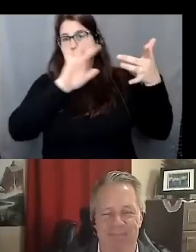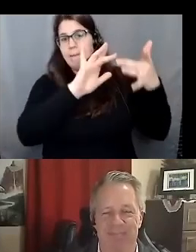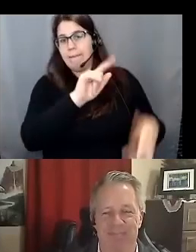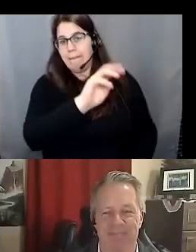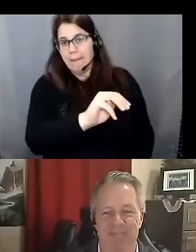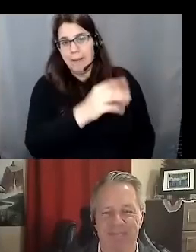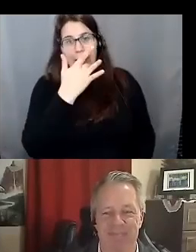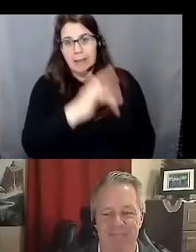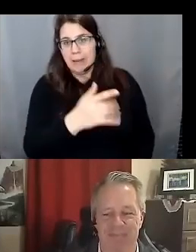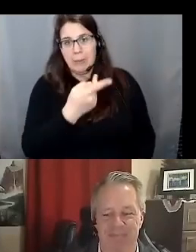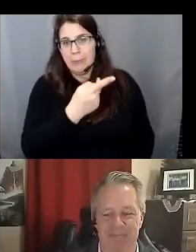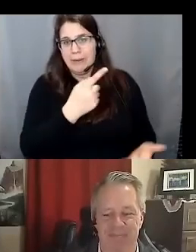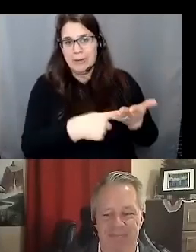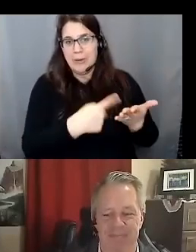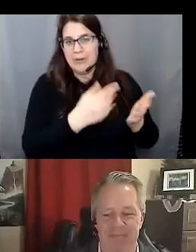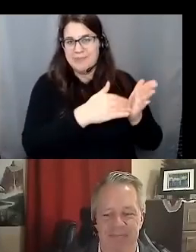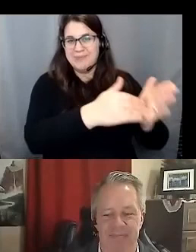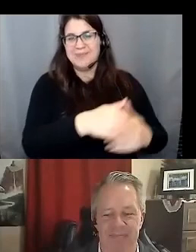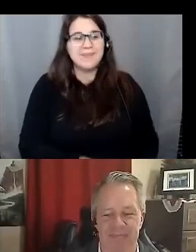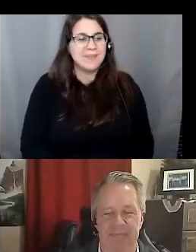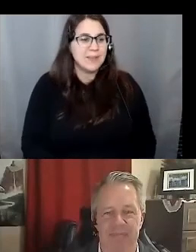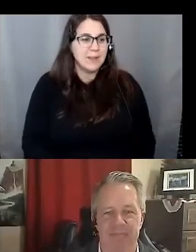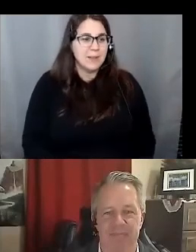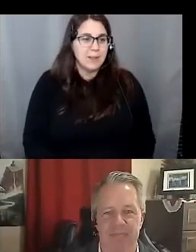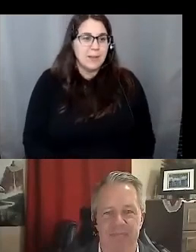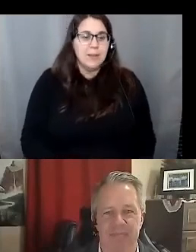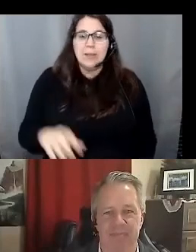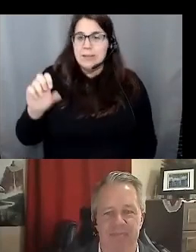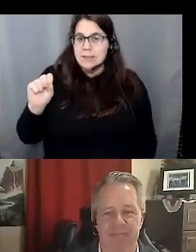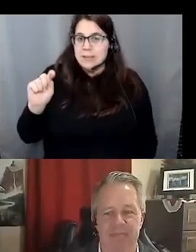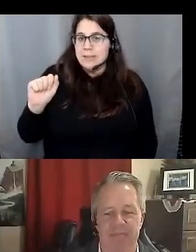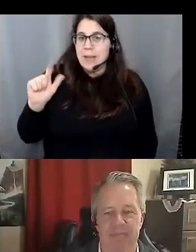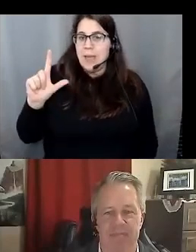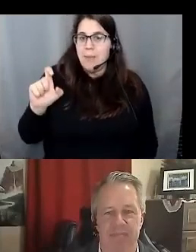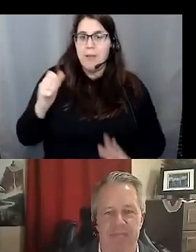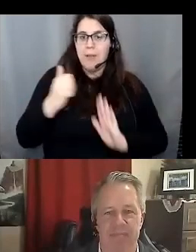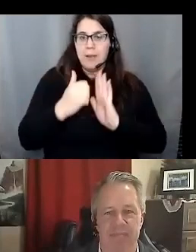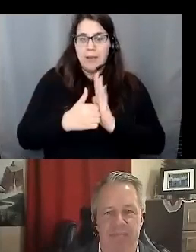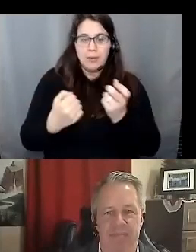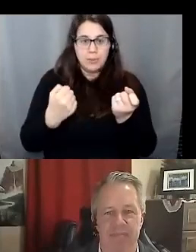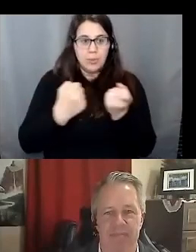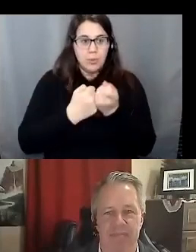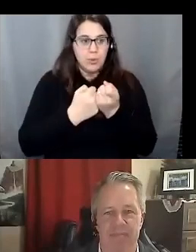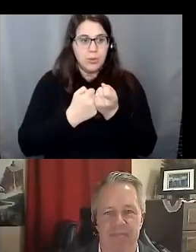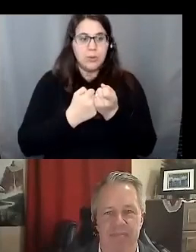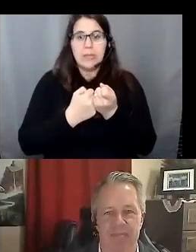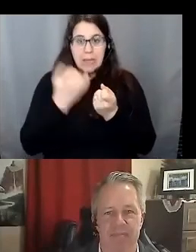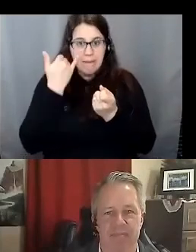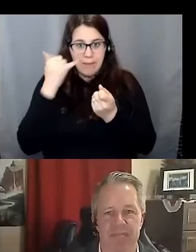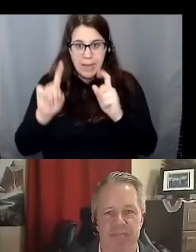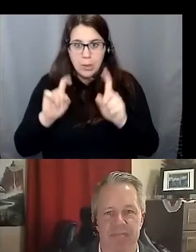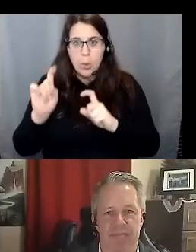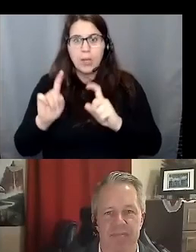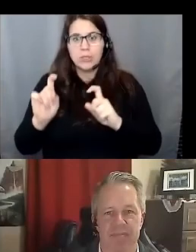me quite frequently. And then stable account support. That is the number that you call, you know, if you have any questions. So anytime you have